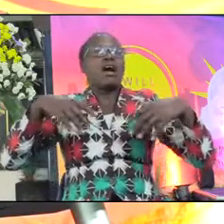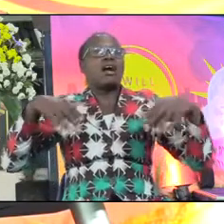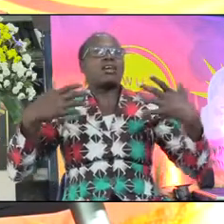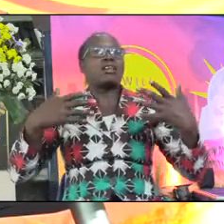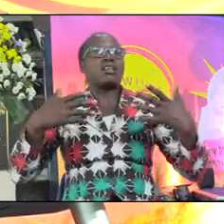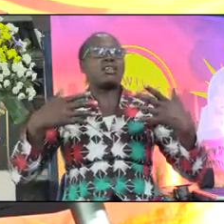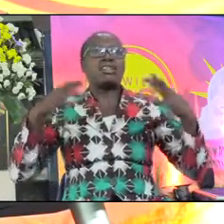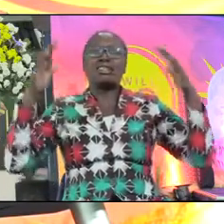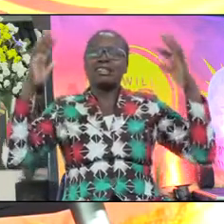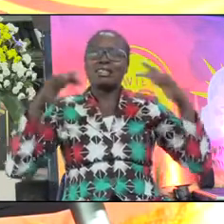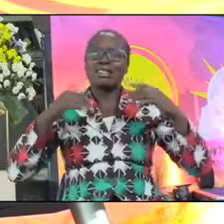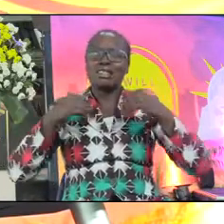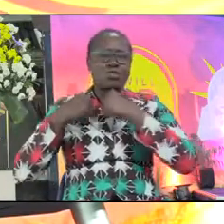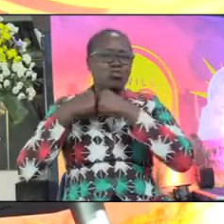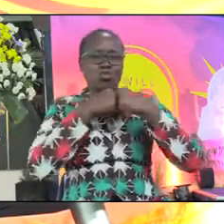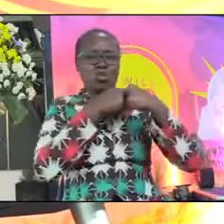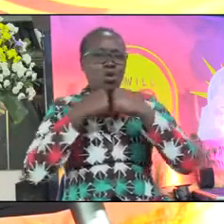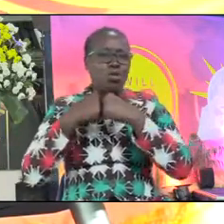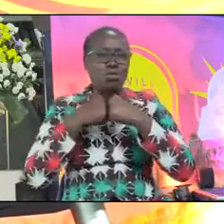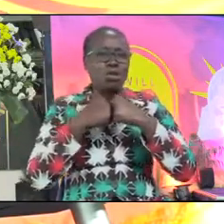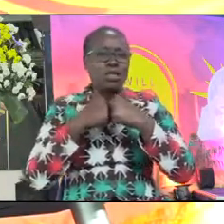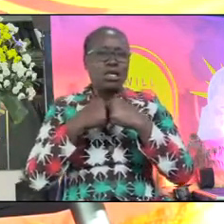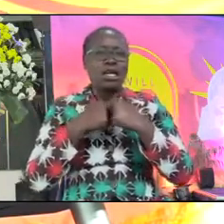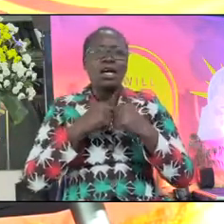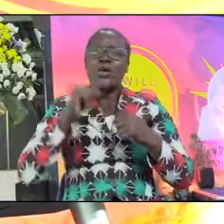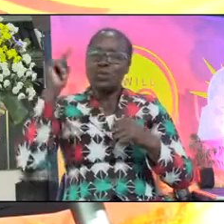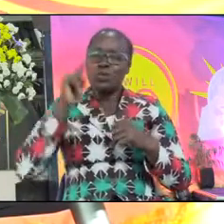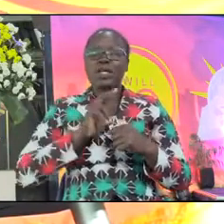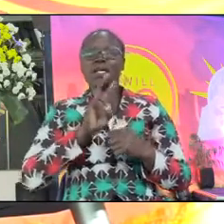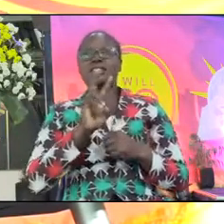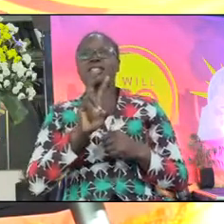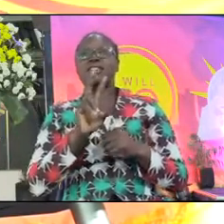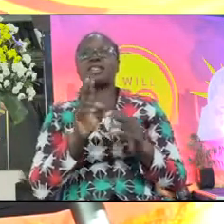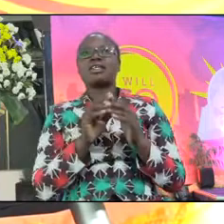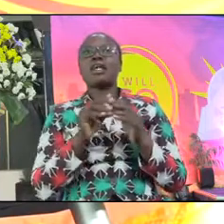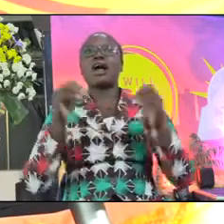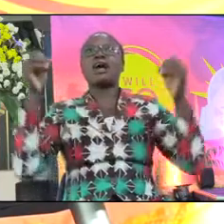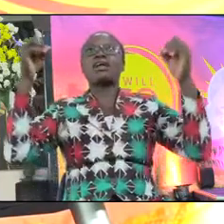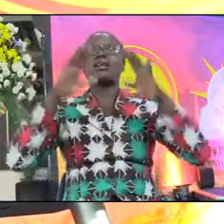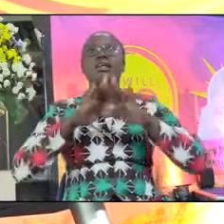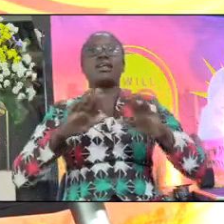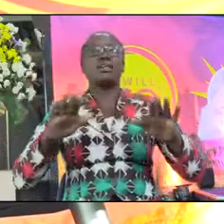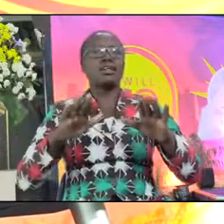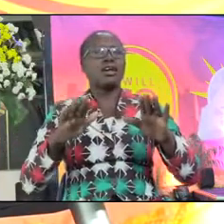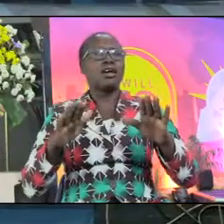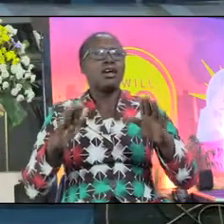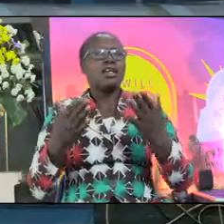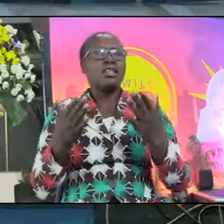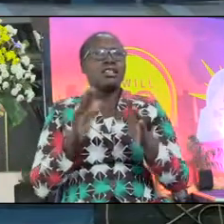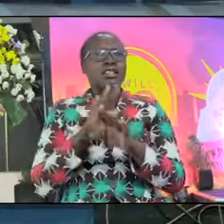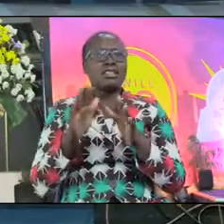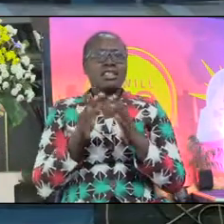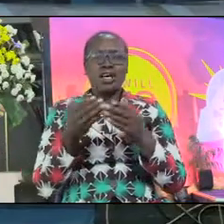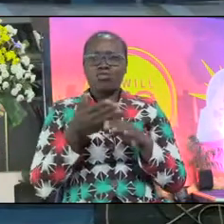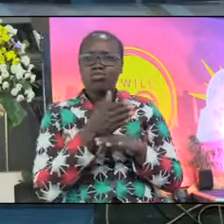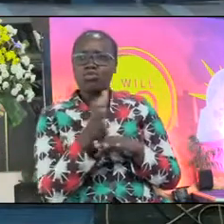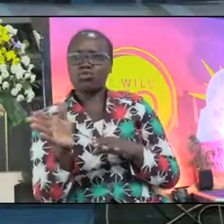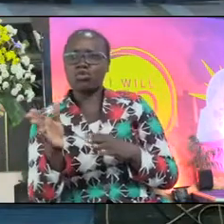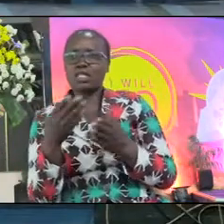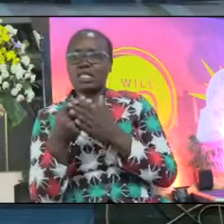It's raining, it's storming. The economy seems to be in a tailspin. The shilling is losing its